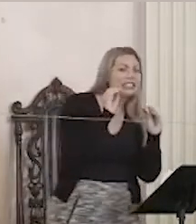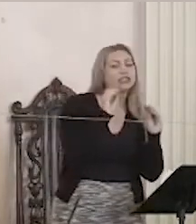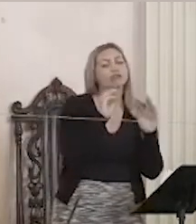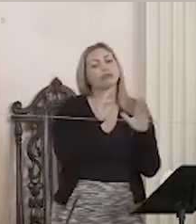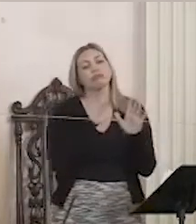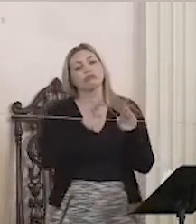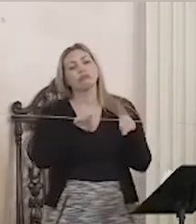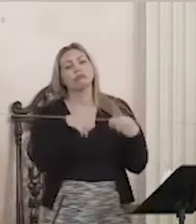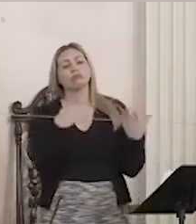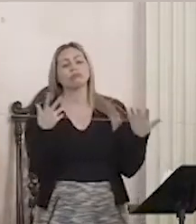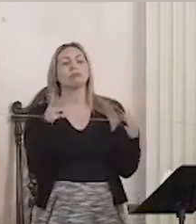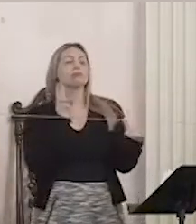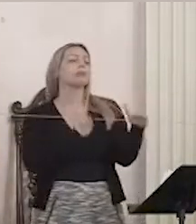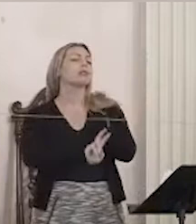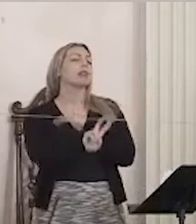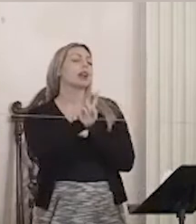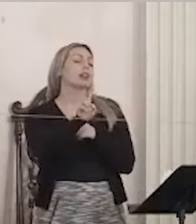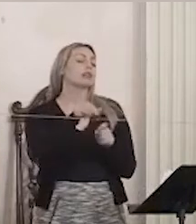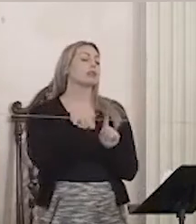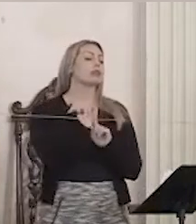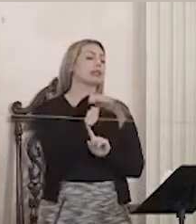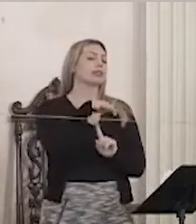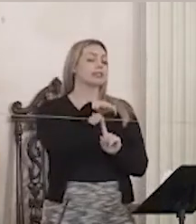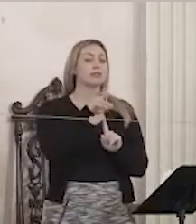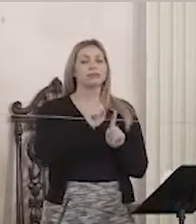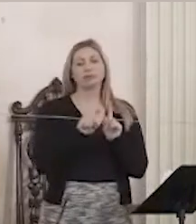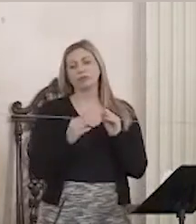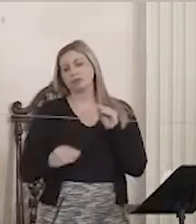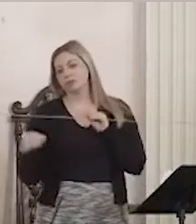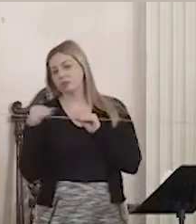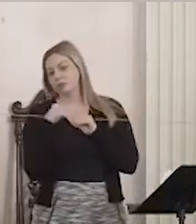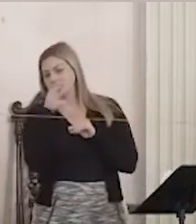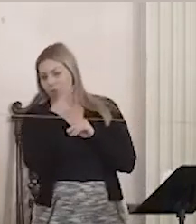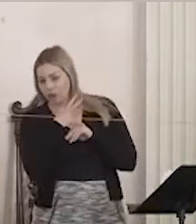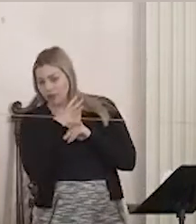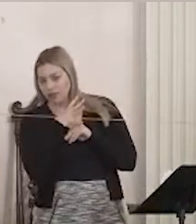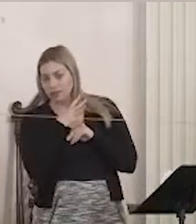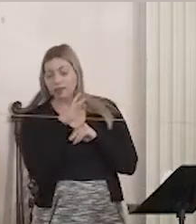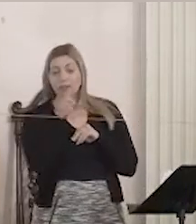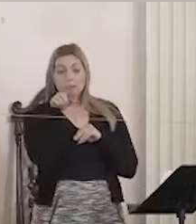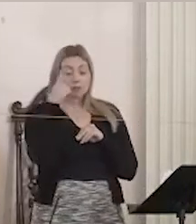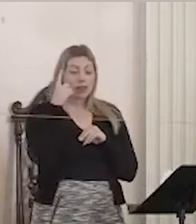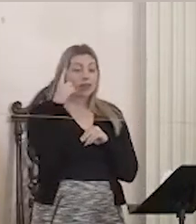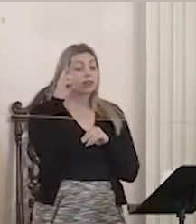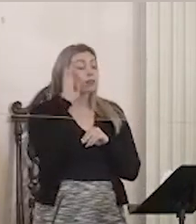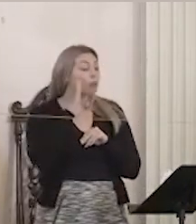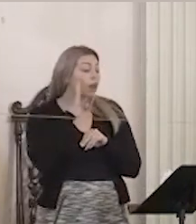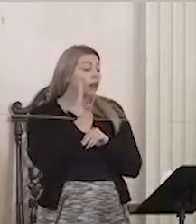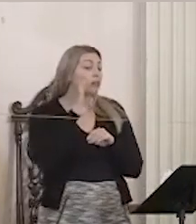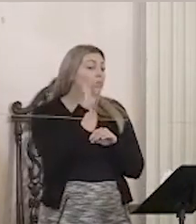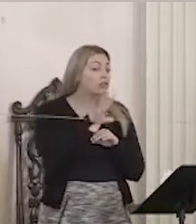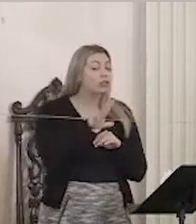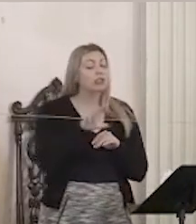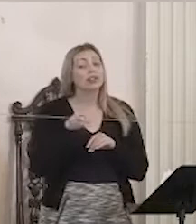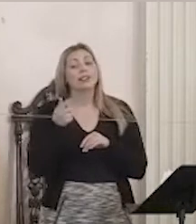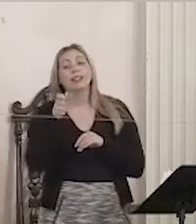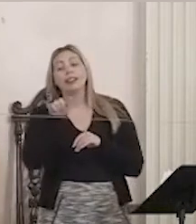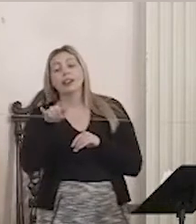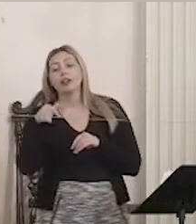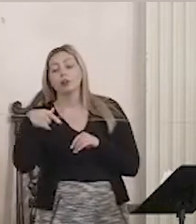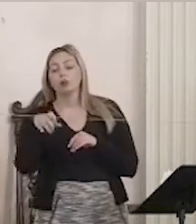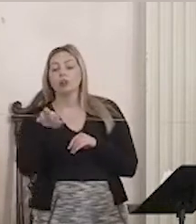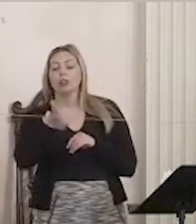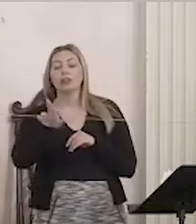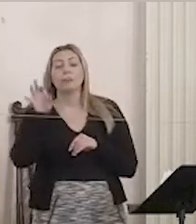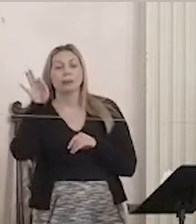prophetic presence. But as more women, Black and brown ministers, gay and queer ministers entered the ministry,